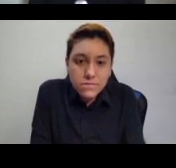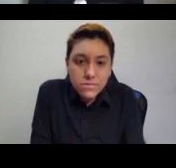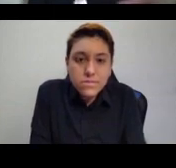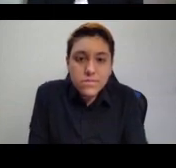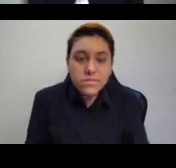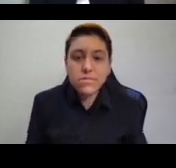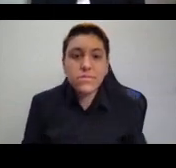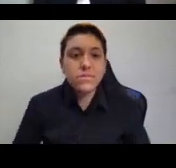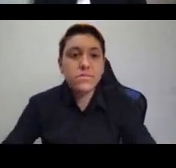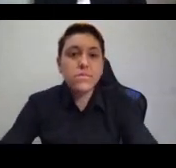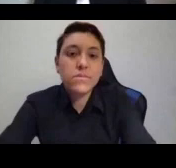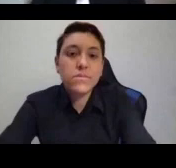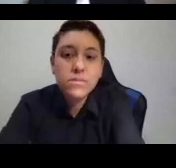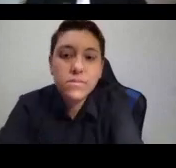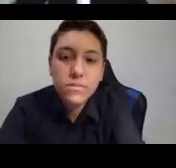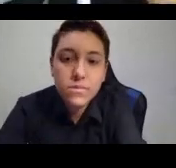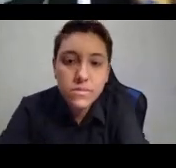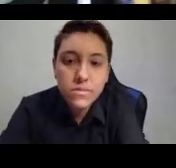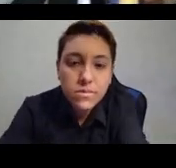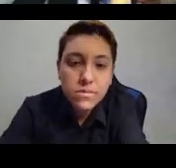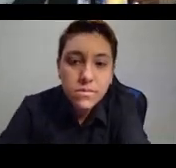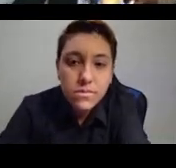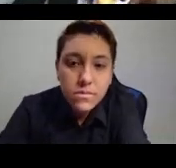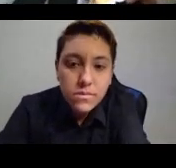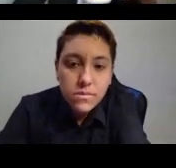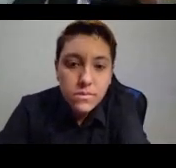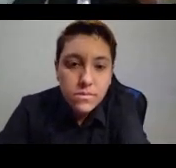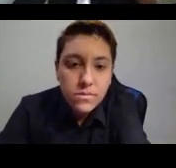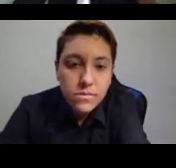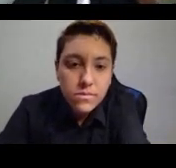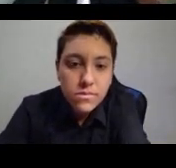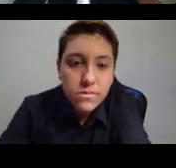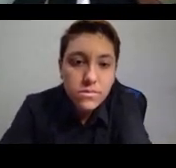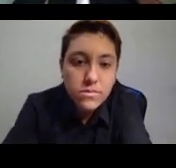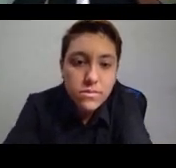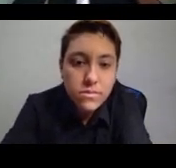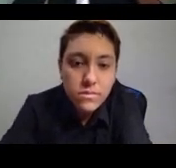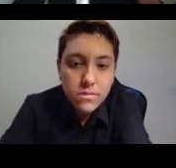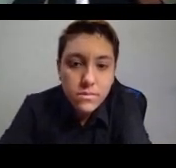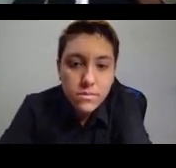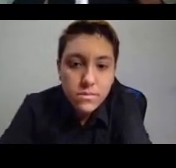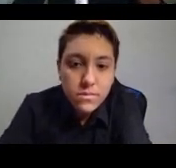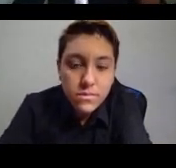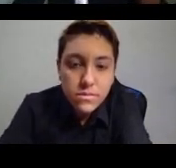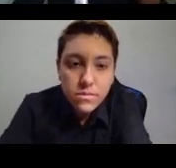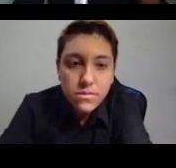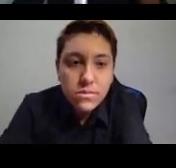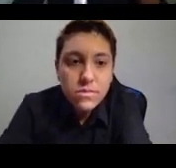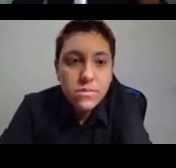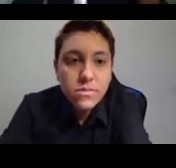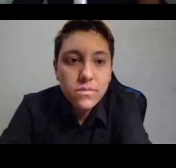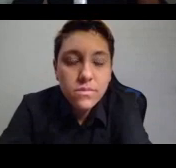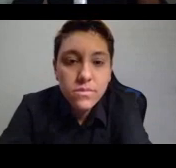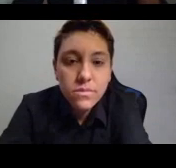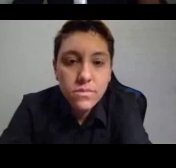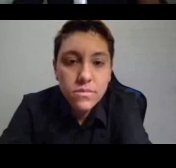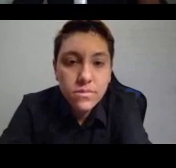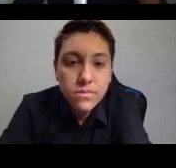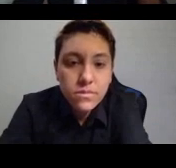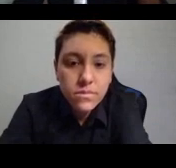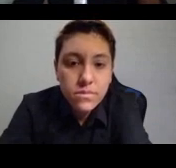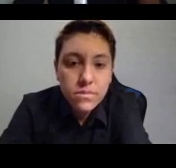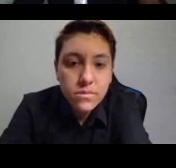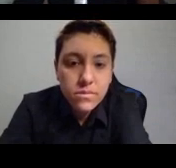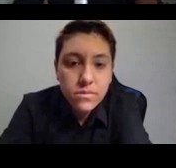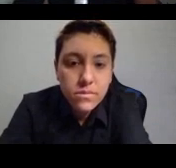Maganaduk, Ngagwegitamagas, Ine Sikwe Dugo Makwa and Odeam, Gaubabani Kag, Ishkaniganing and Nunjaba,